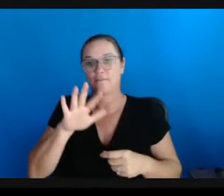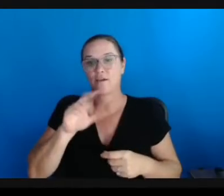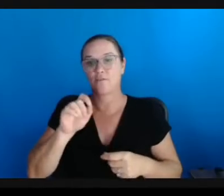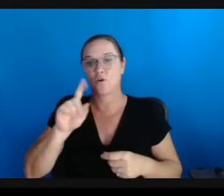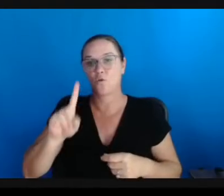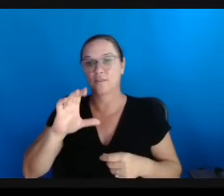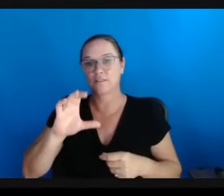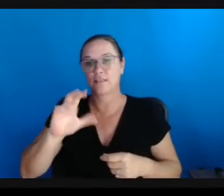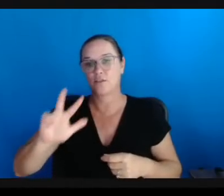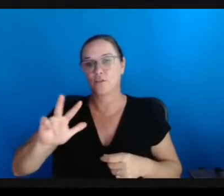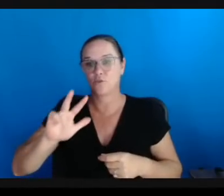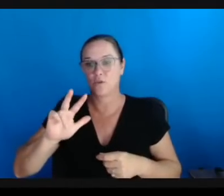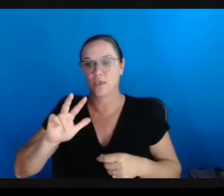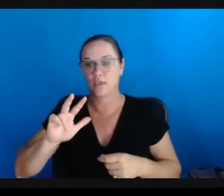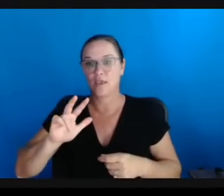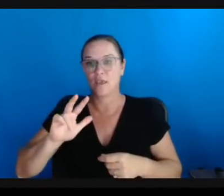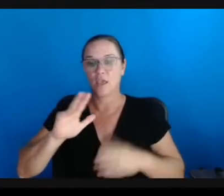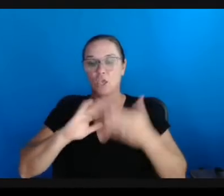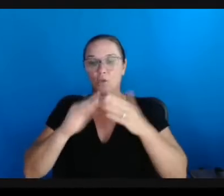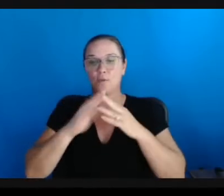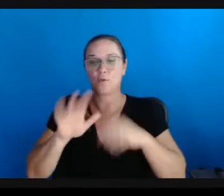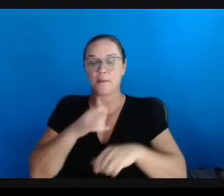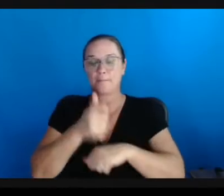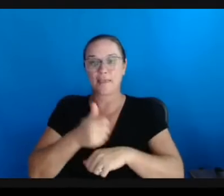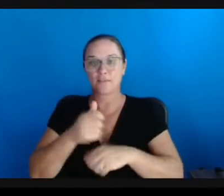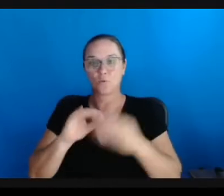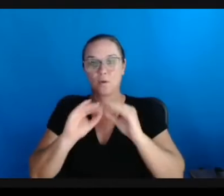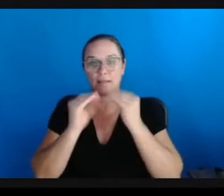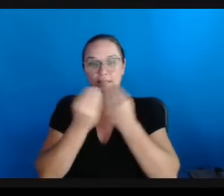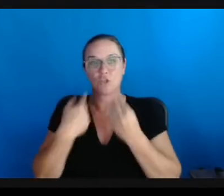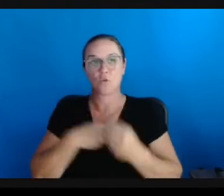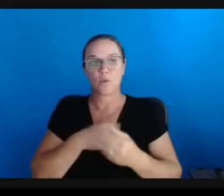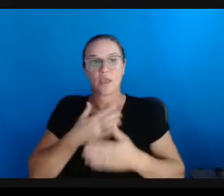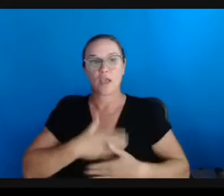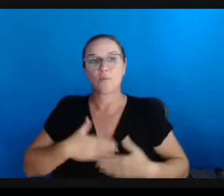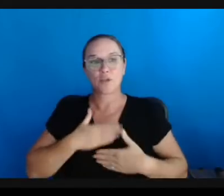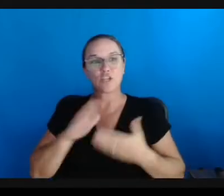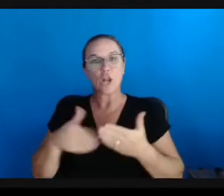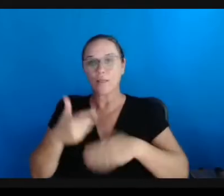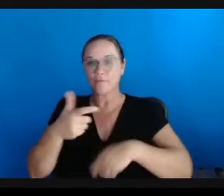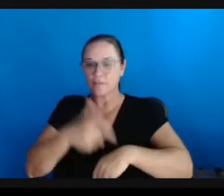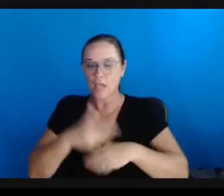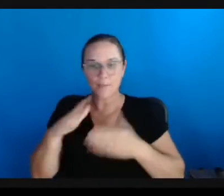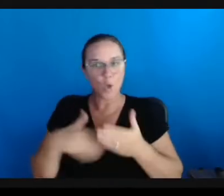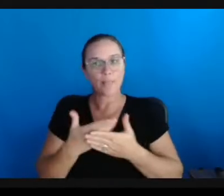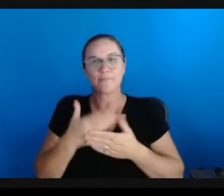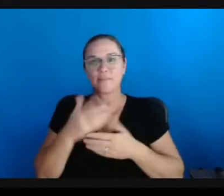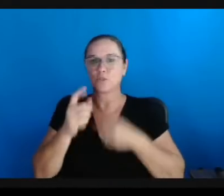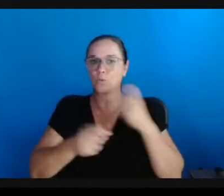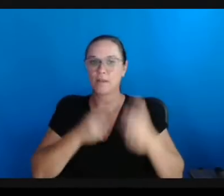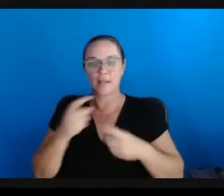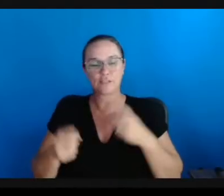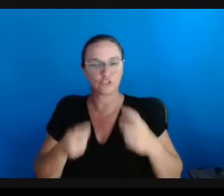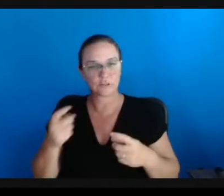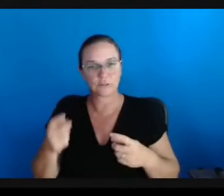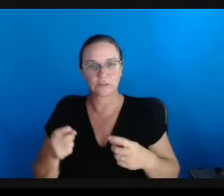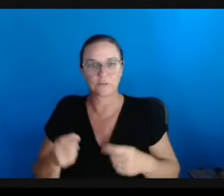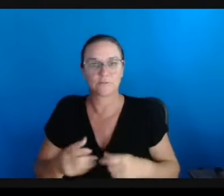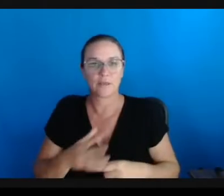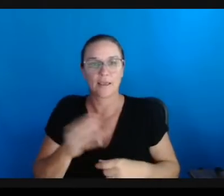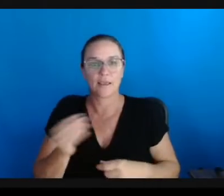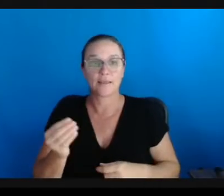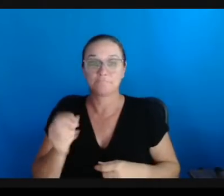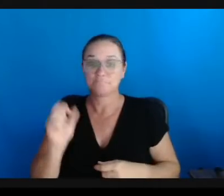community-based organization, and we appreciate all the time you spend with us, all the donations, and